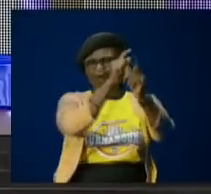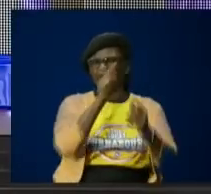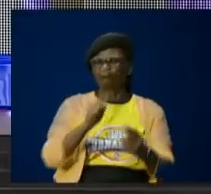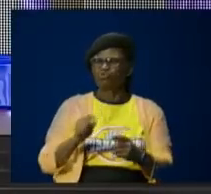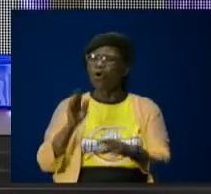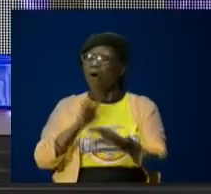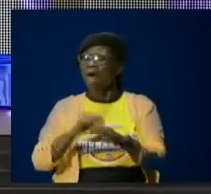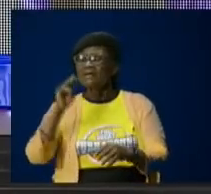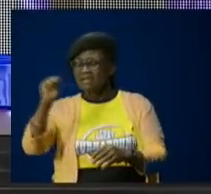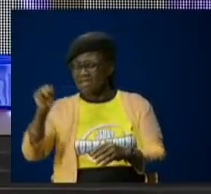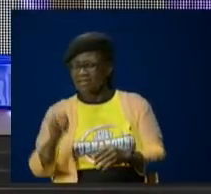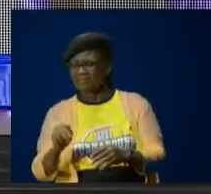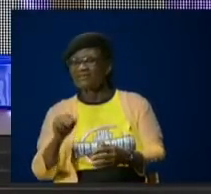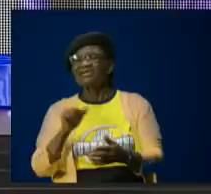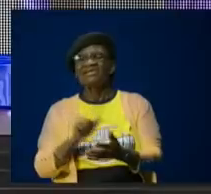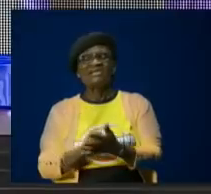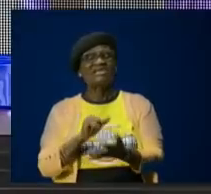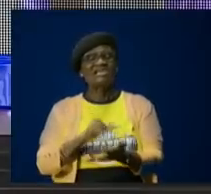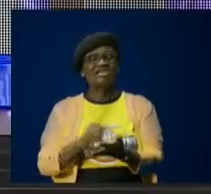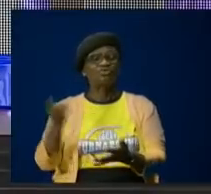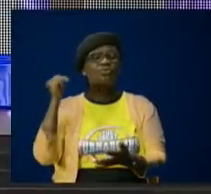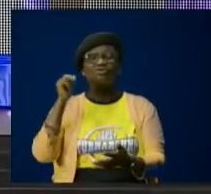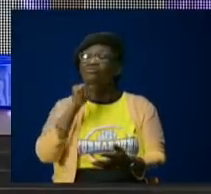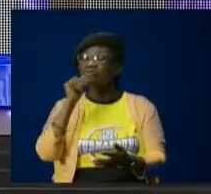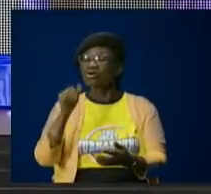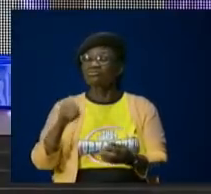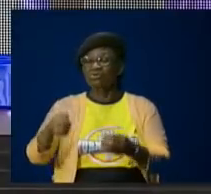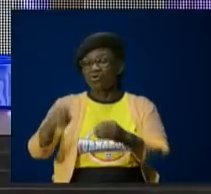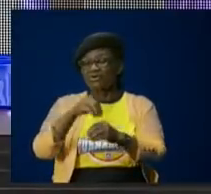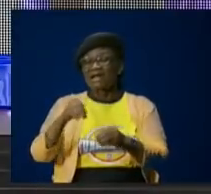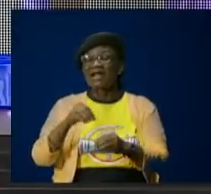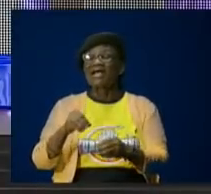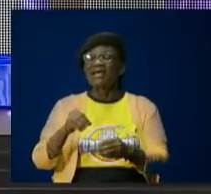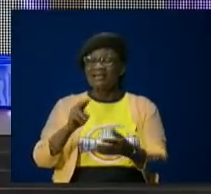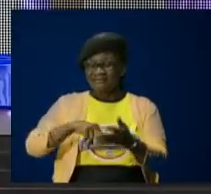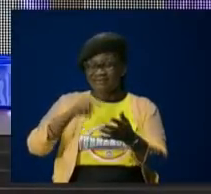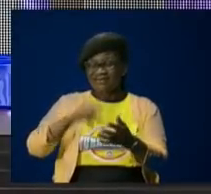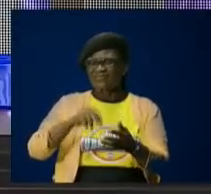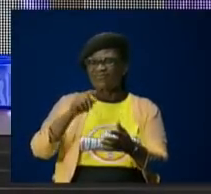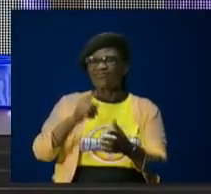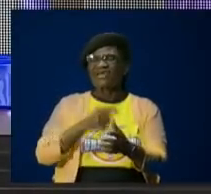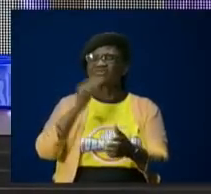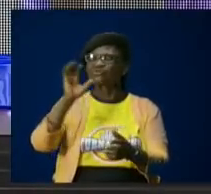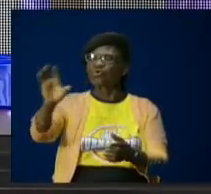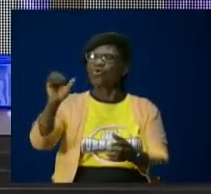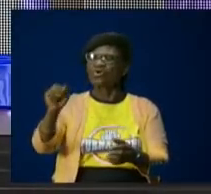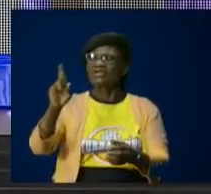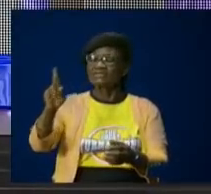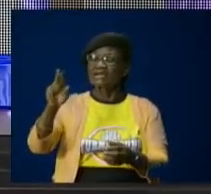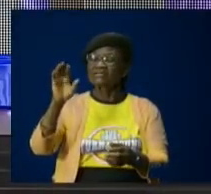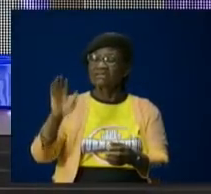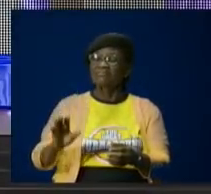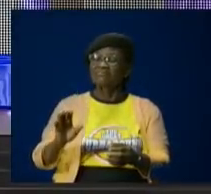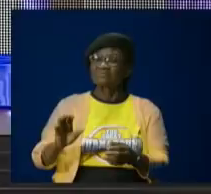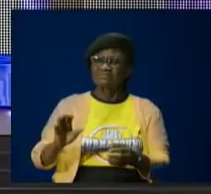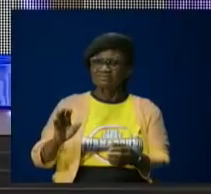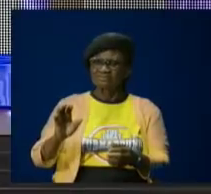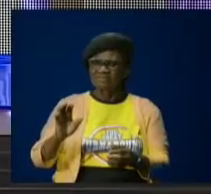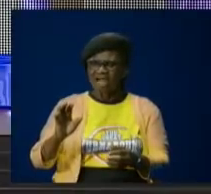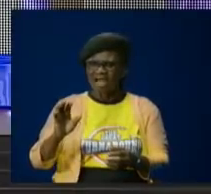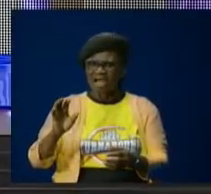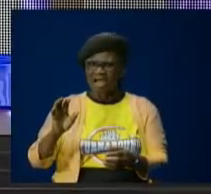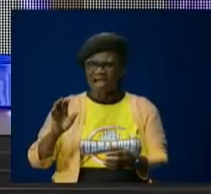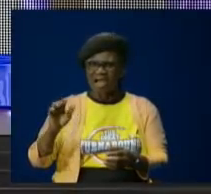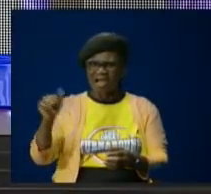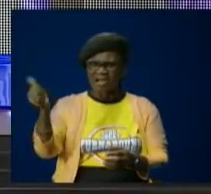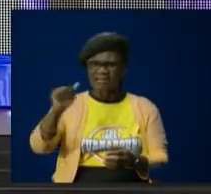Read 1 Corinthians chapter 10, verse 4. 1 Corinthians 10, verse 4. It tells us there is